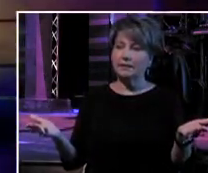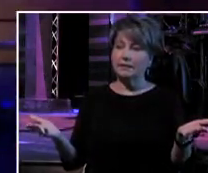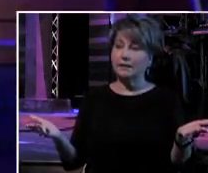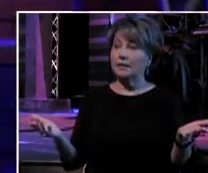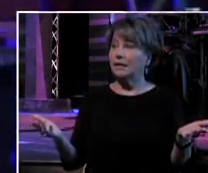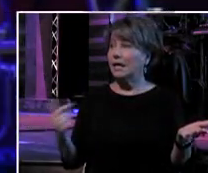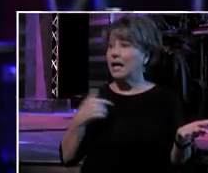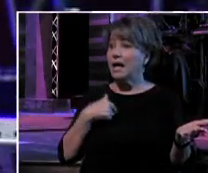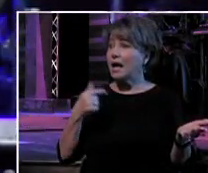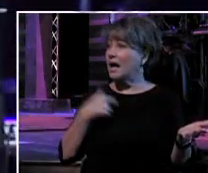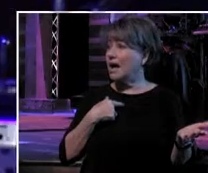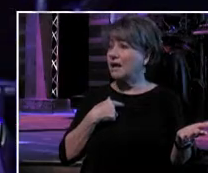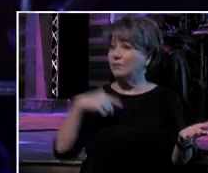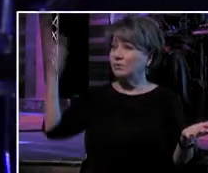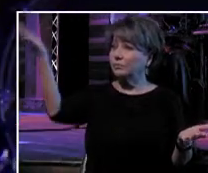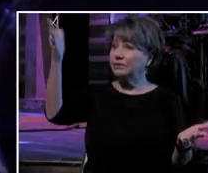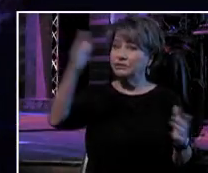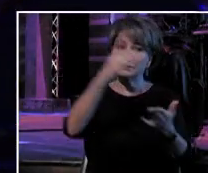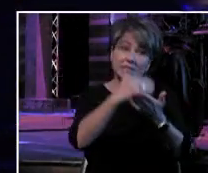funerals, okay?